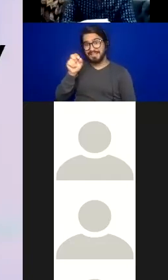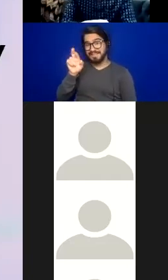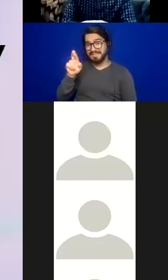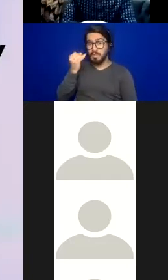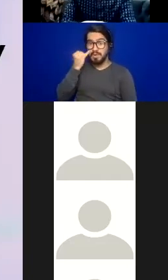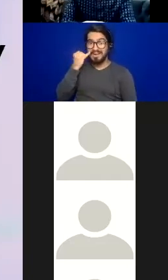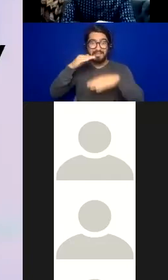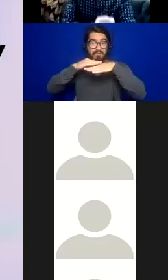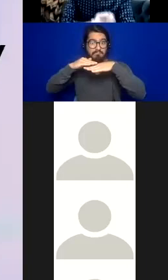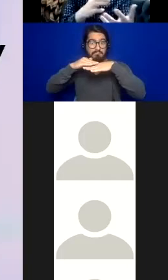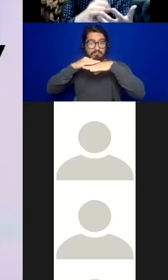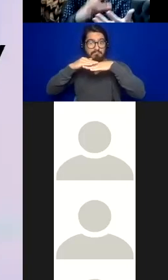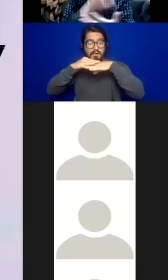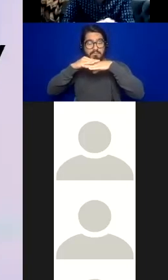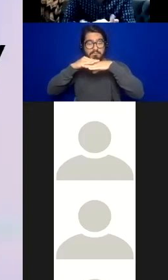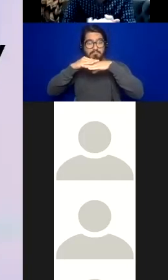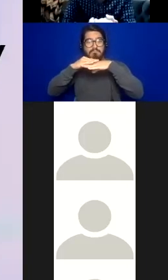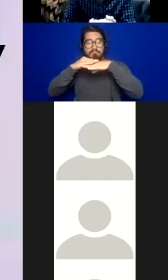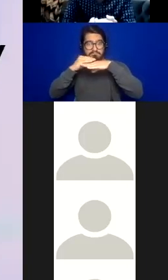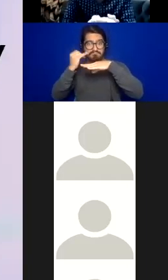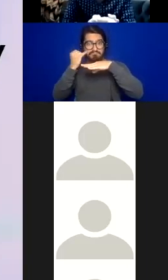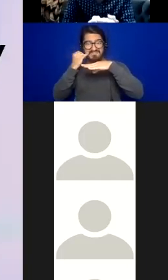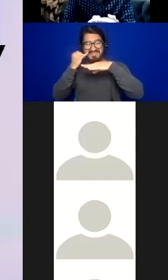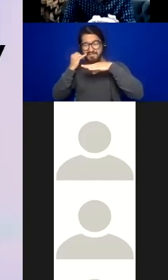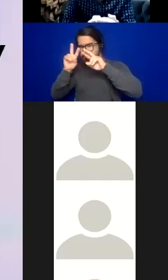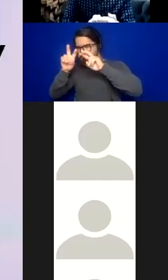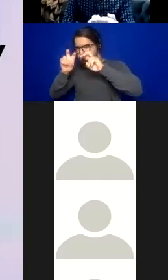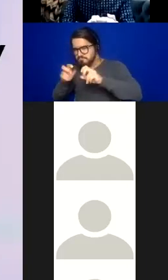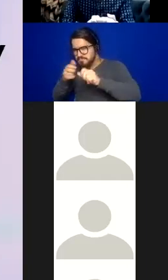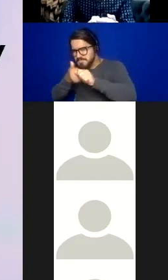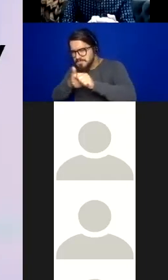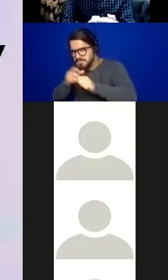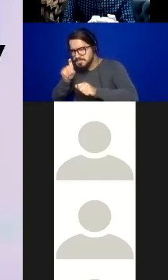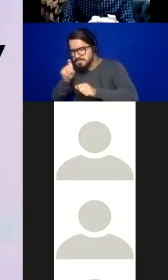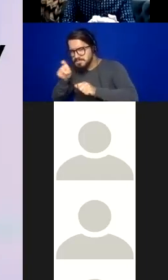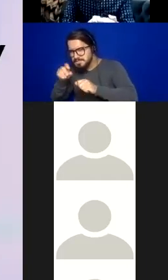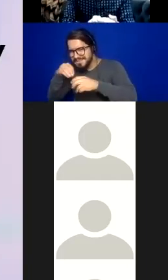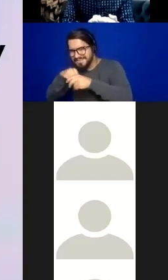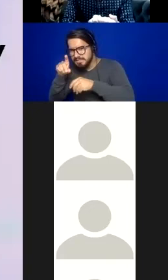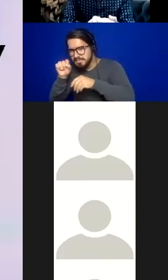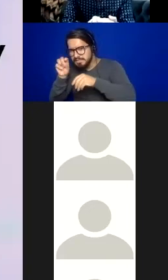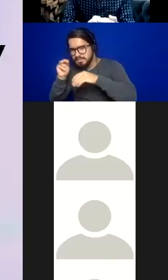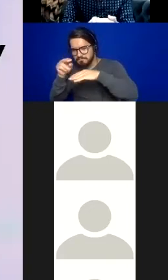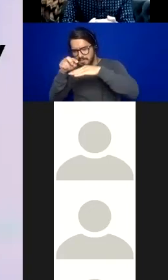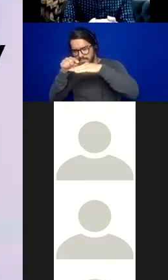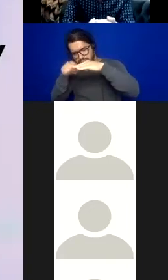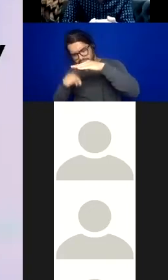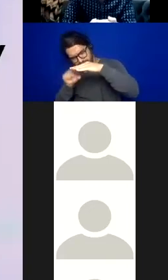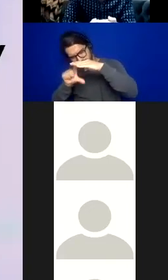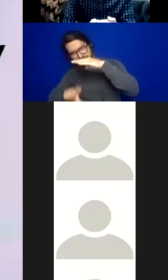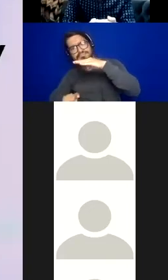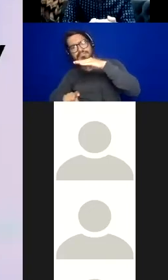And what if, like, if I zoomed in on every diagnosis in the DSM, it would kind of look the same and it would feel just